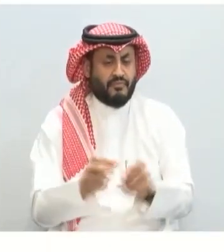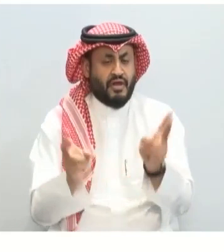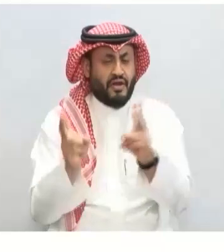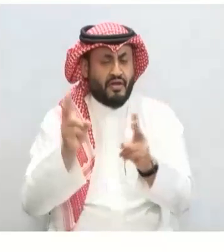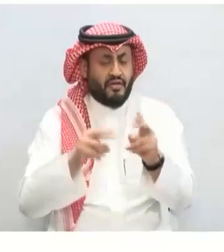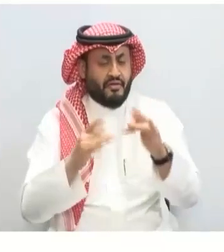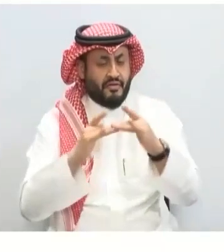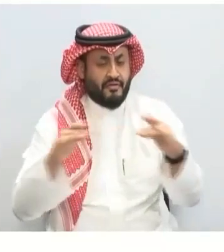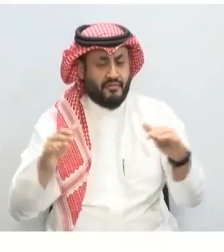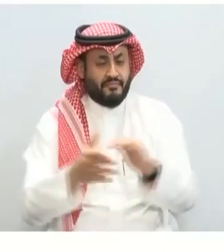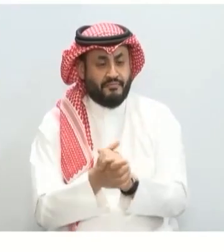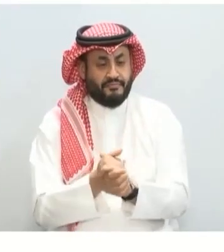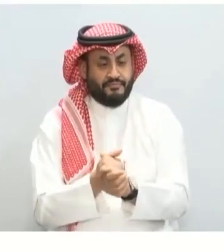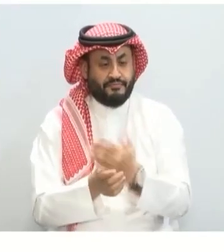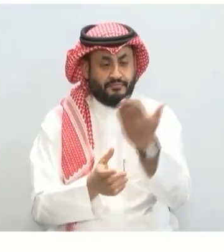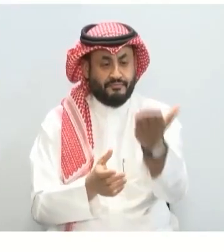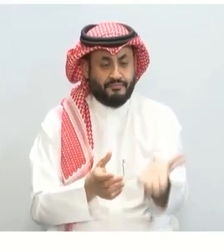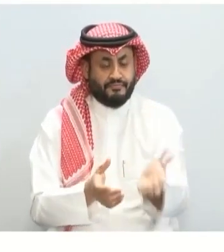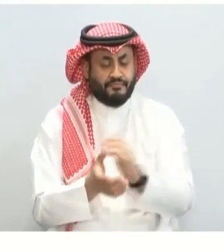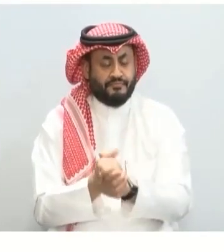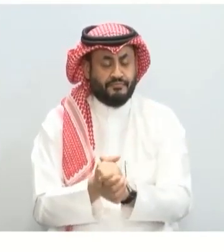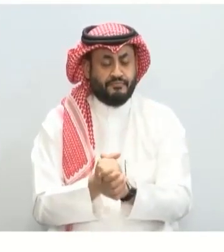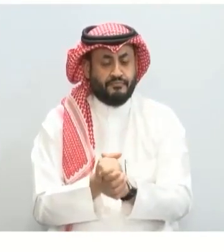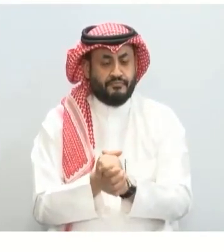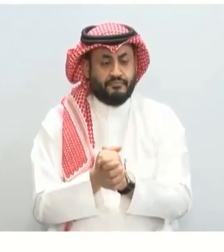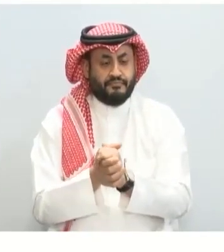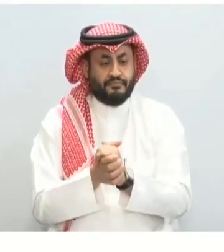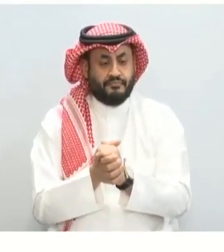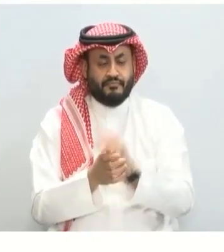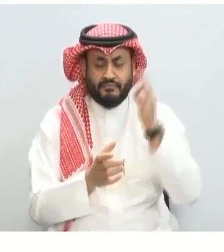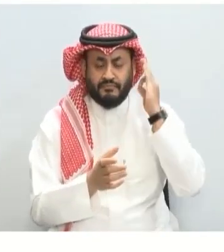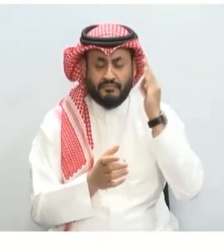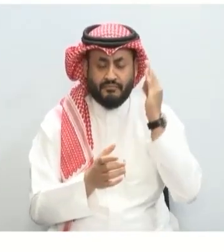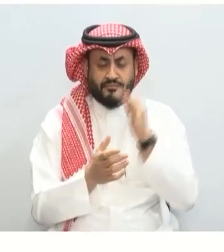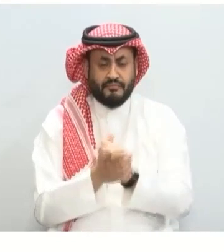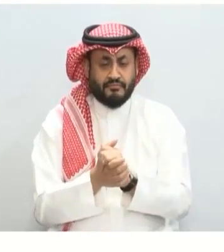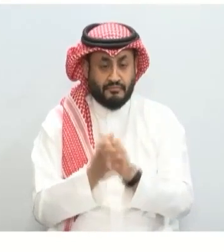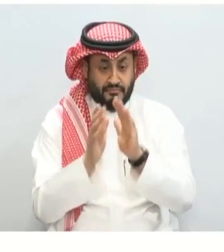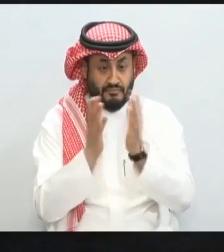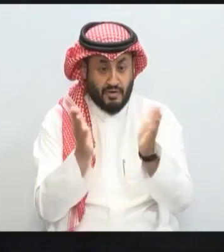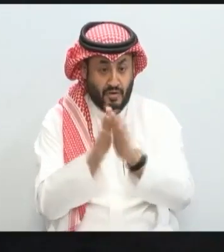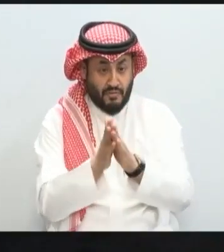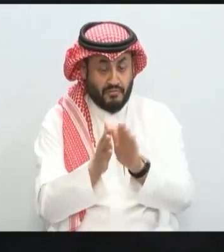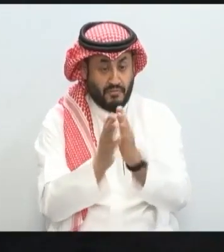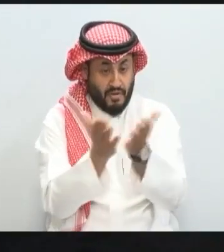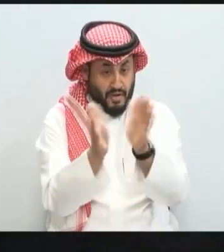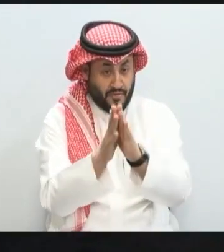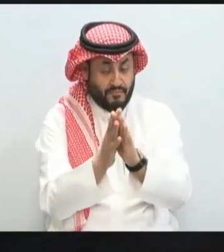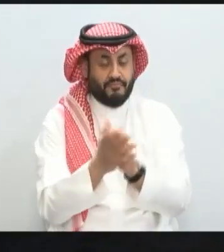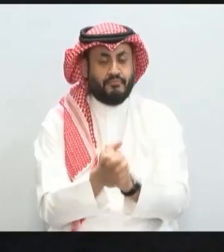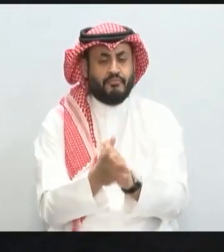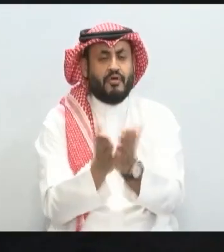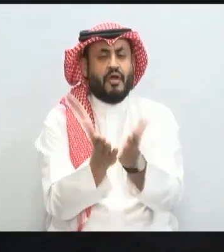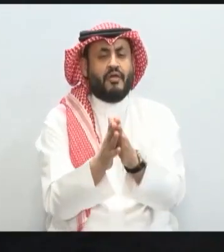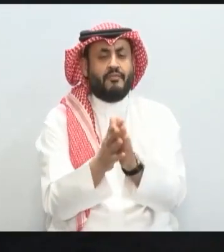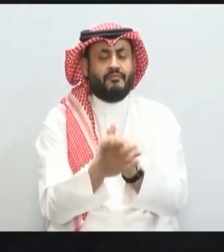the table. So this is the conversation here. Listen with your books closed. So close your